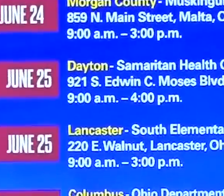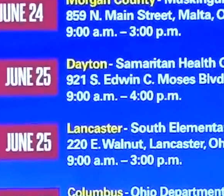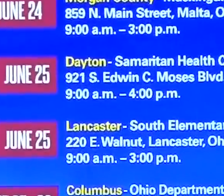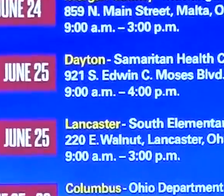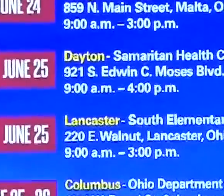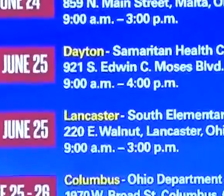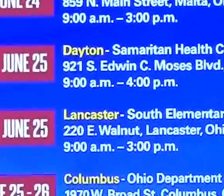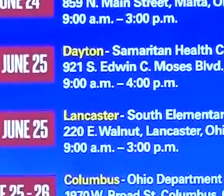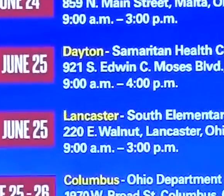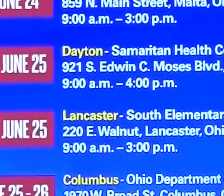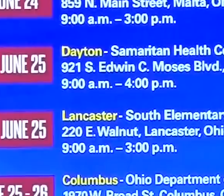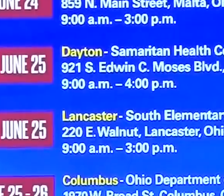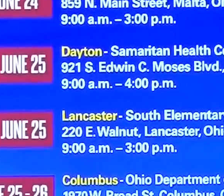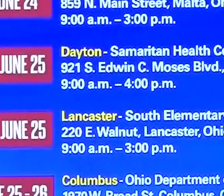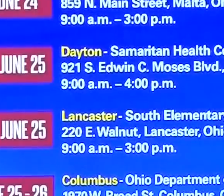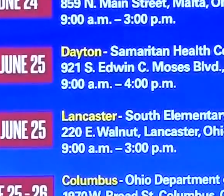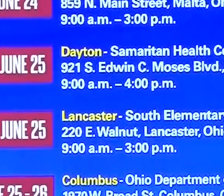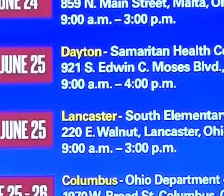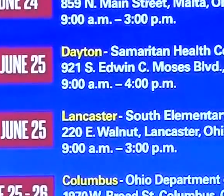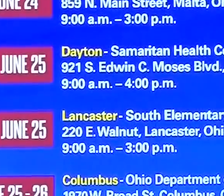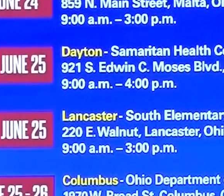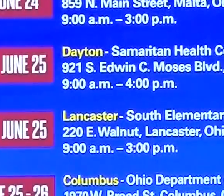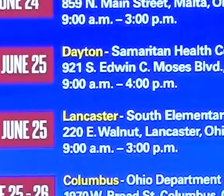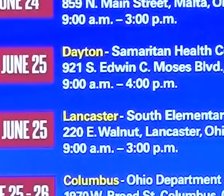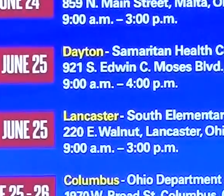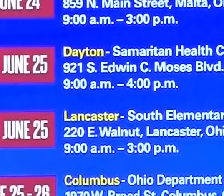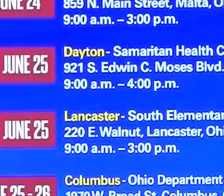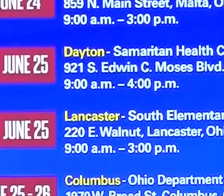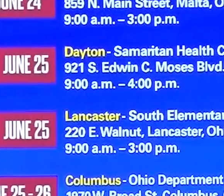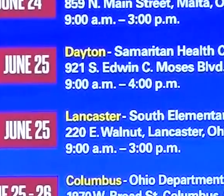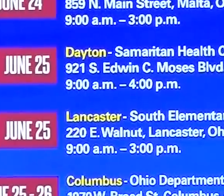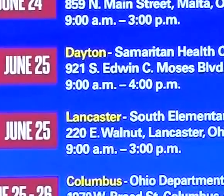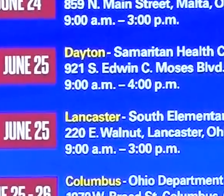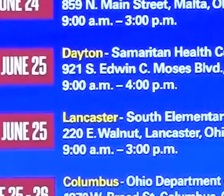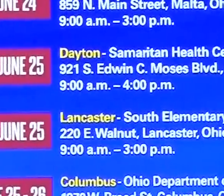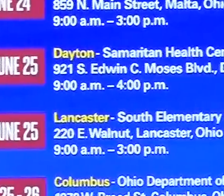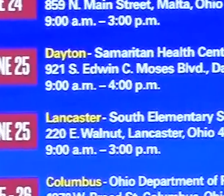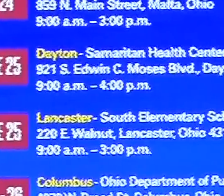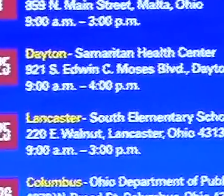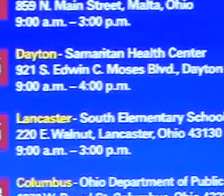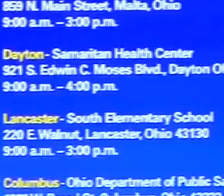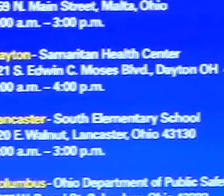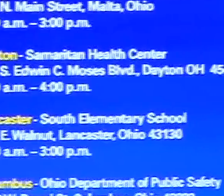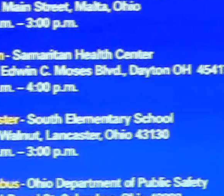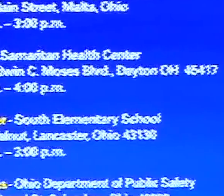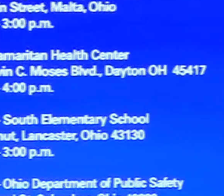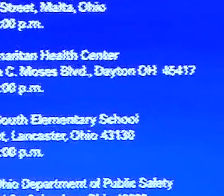the 25th in Cincinnati, and then you see Portsmouth, Xenia, Morgan County, Dayton,